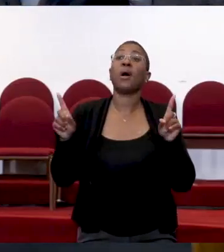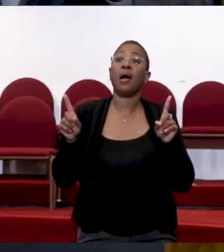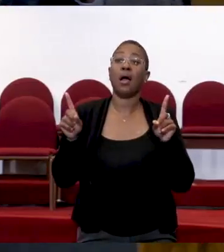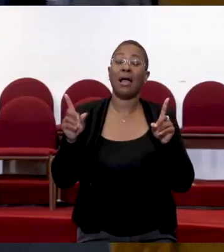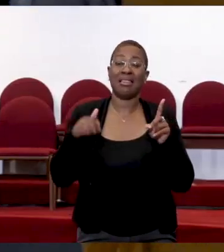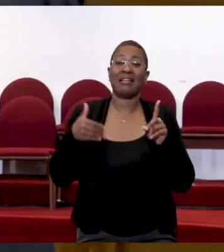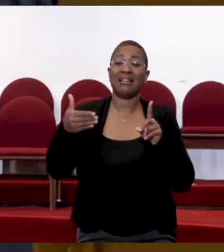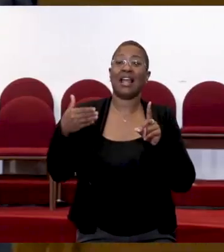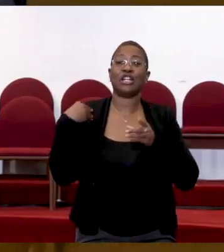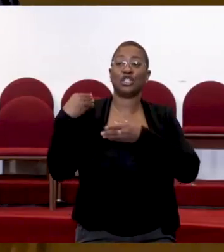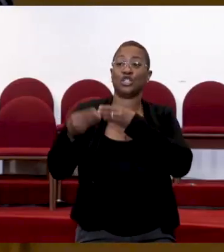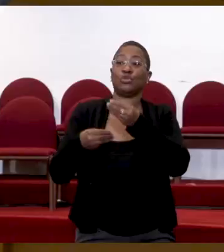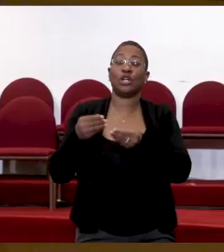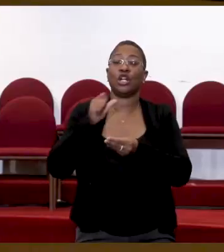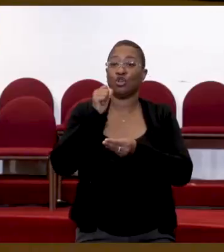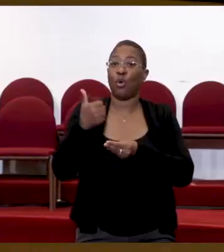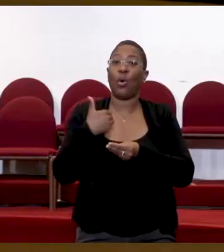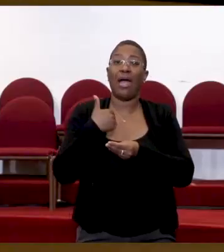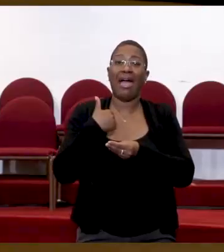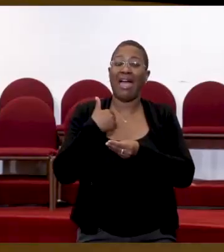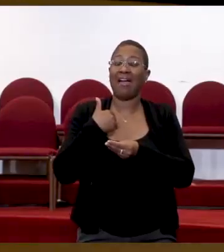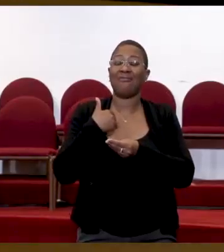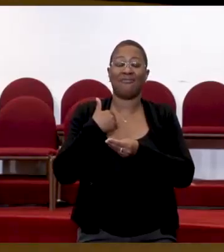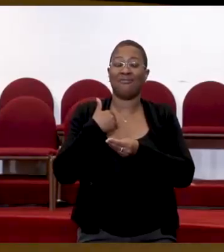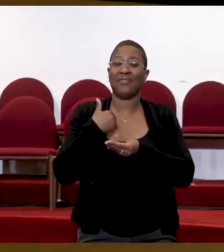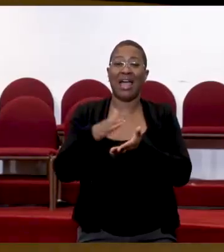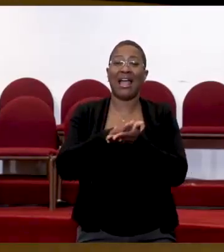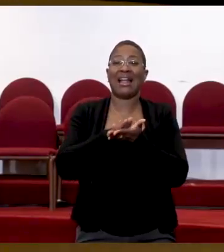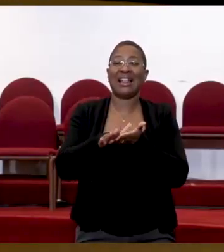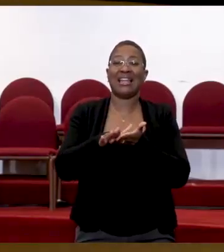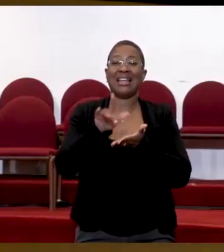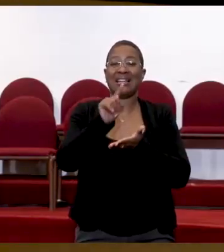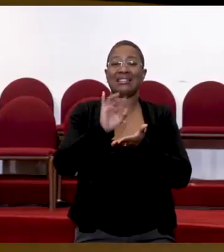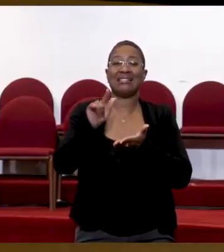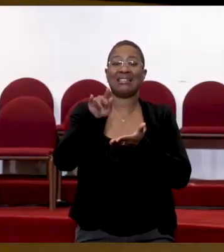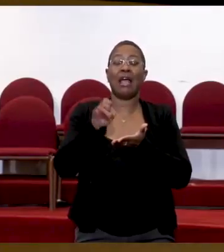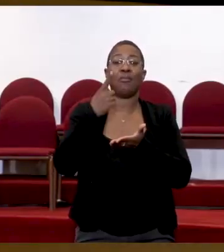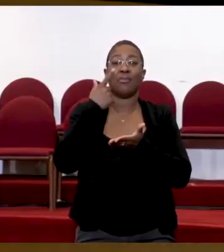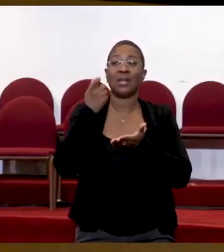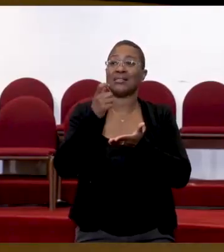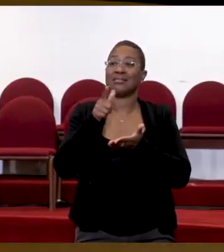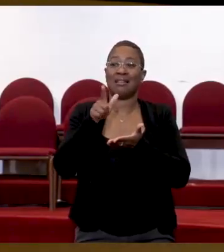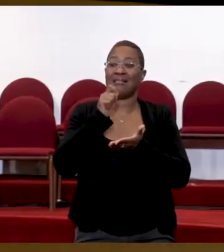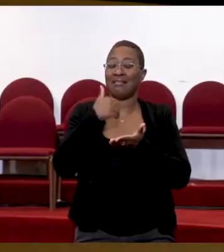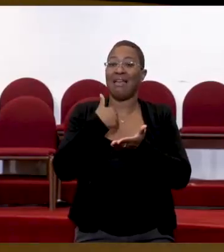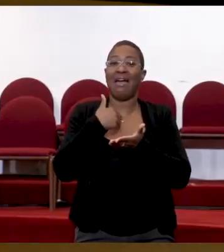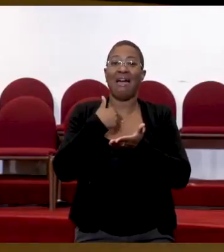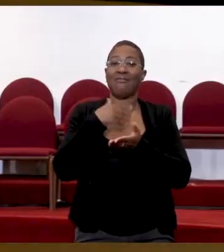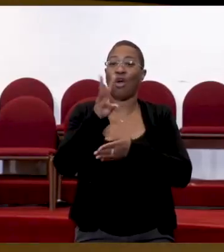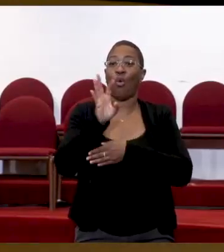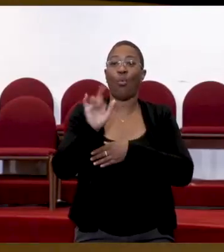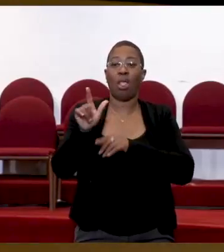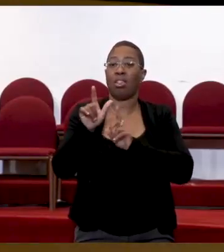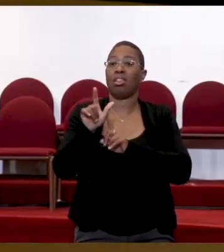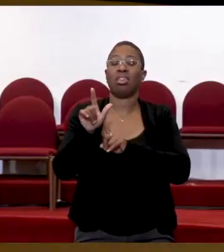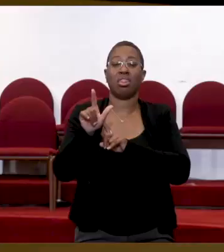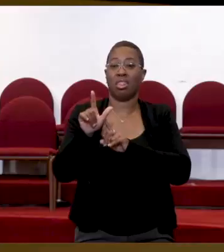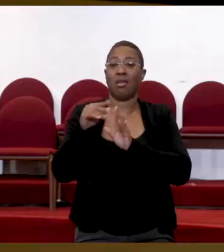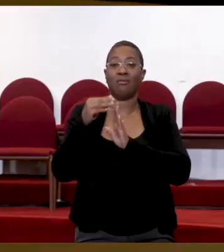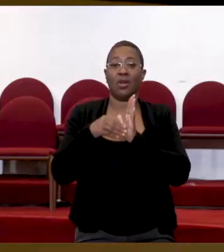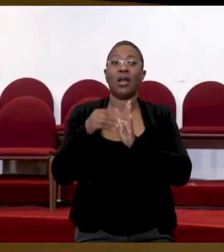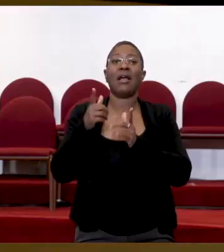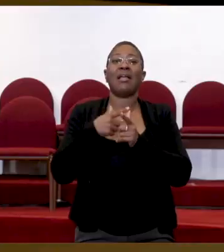next generation doesn't have clear title because a will was not made out, and you end up with all kinds of problems,